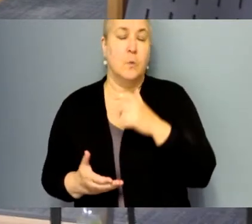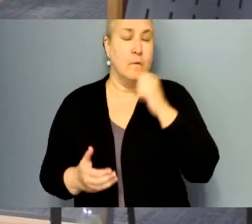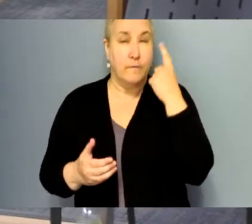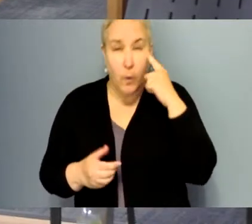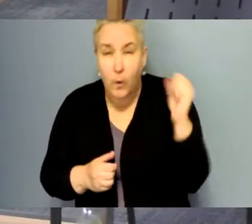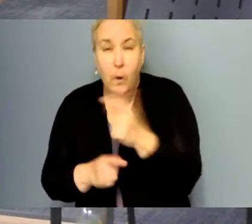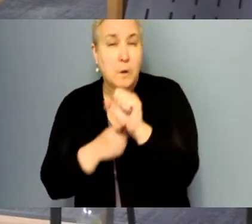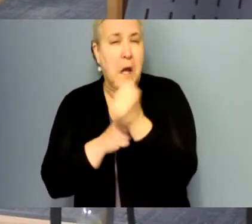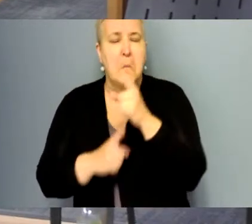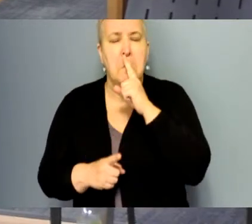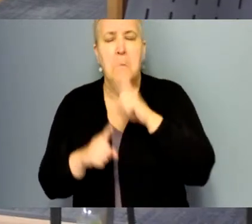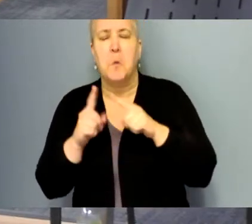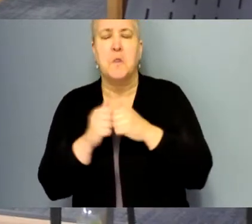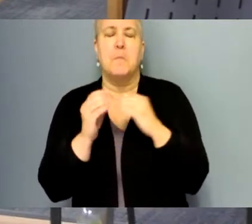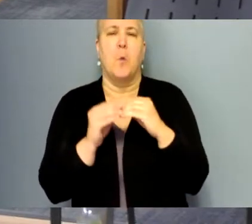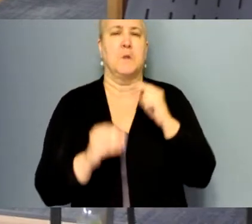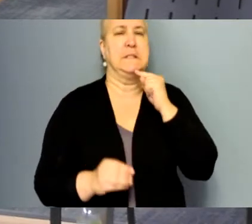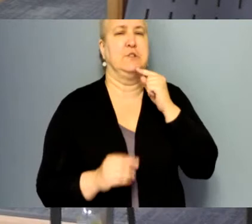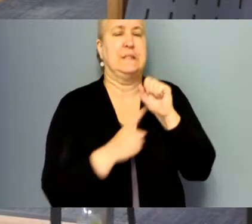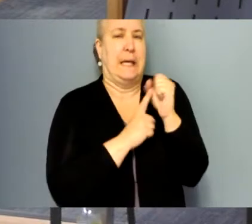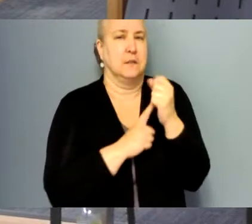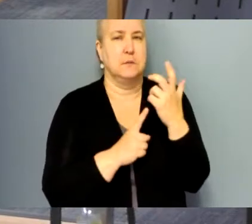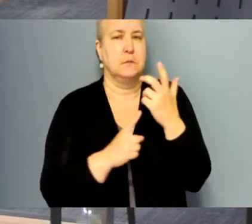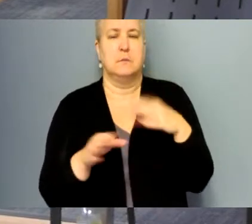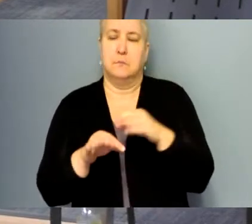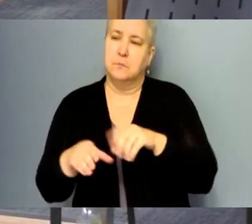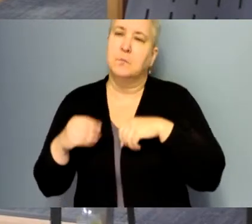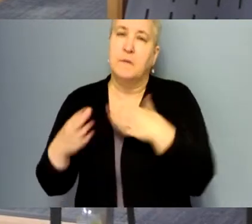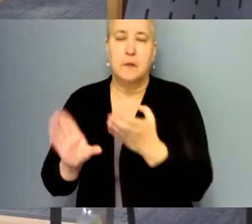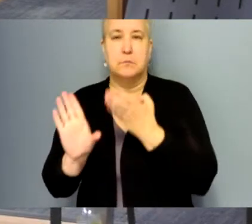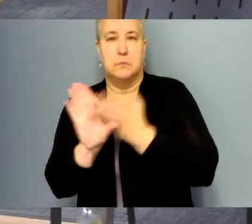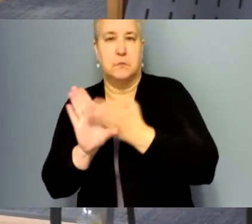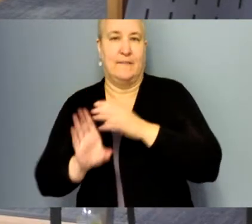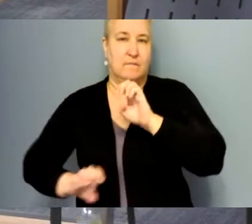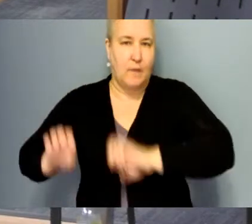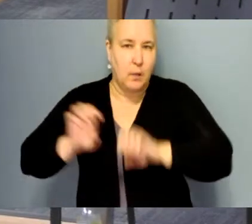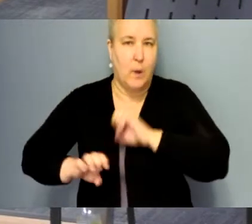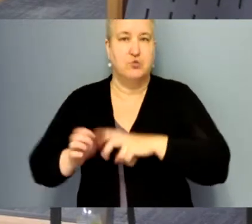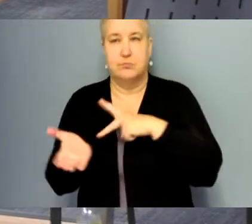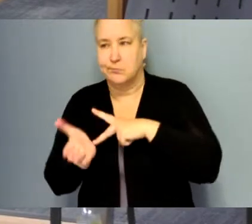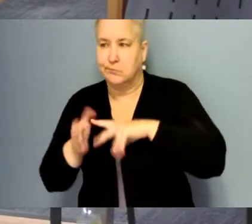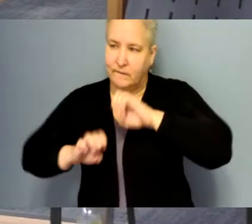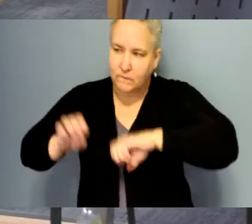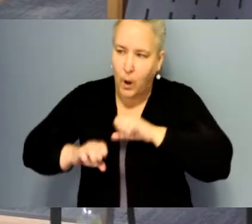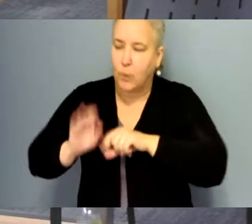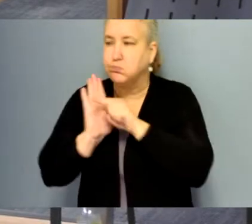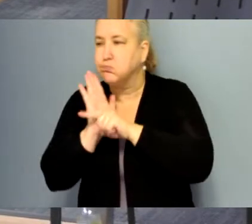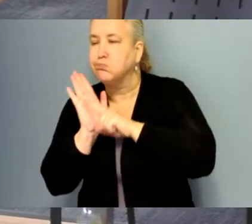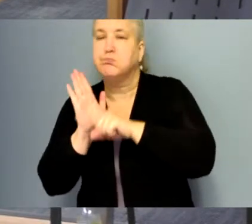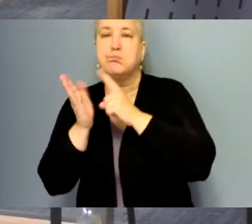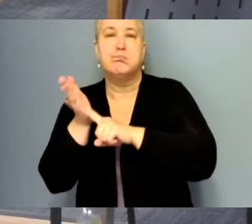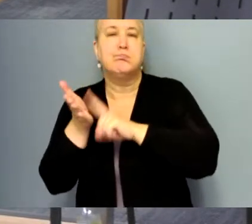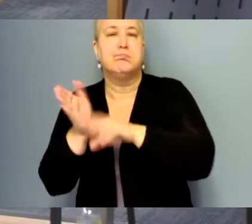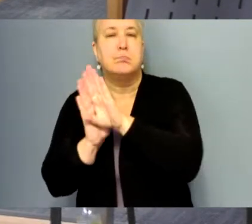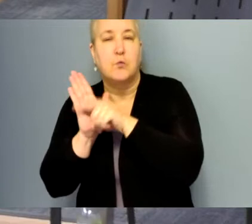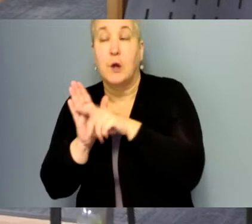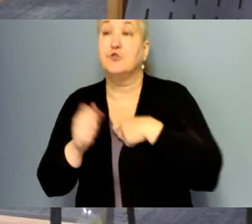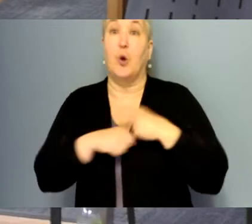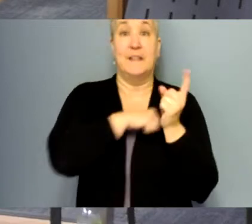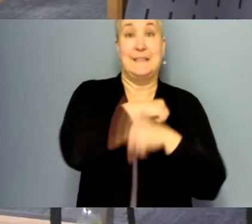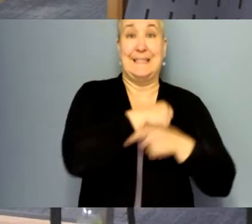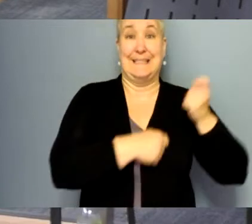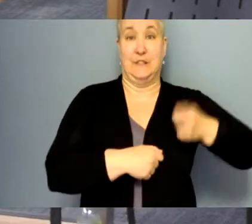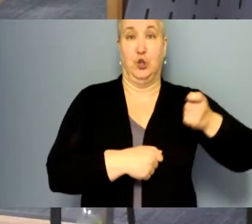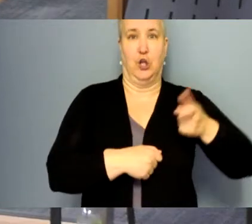some of the more serious cases, to provide a psychological evaluation and look into background so that the sentencing judge has a